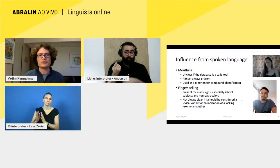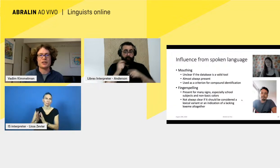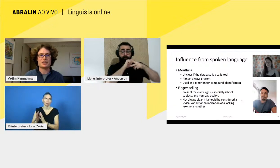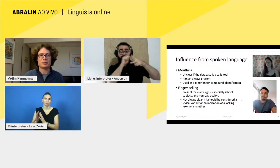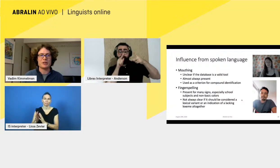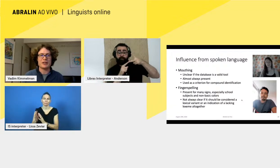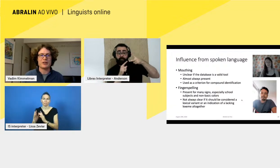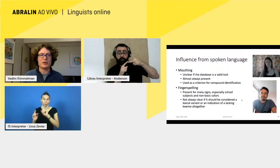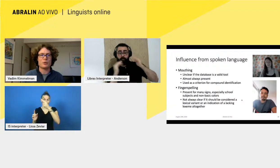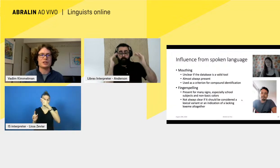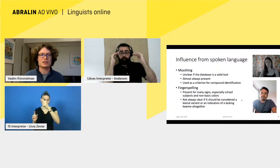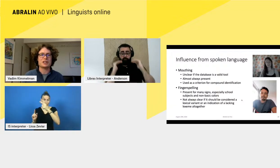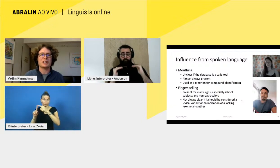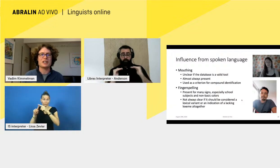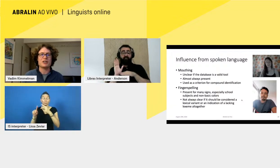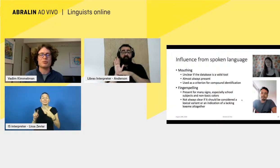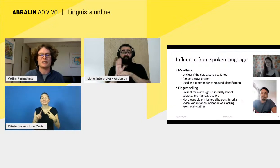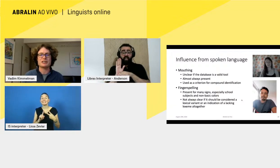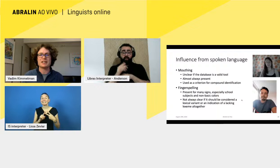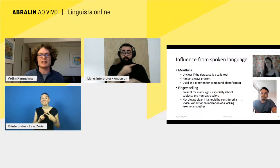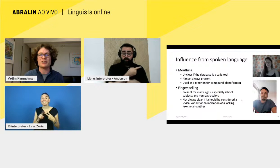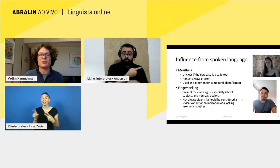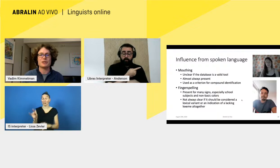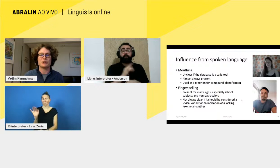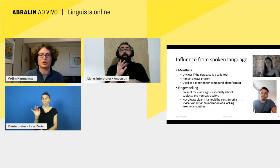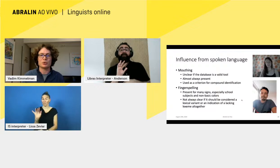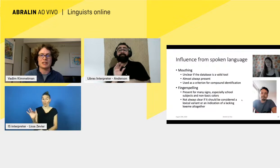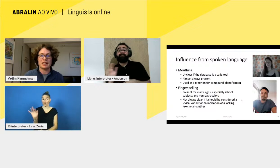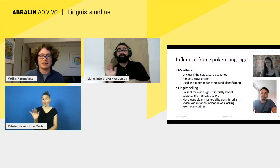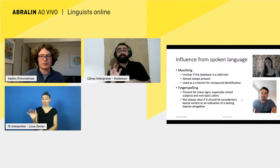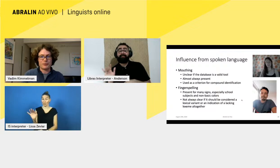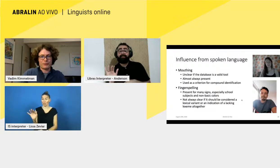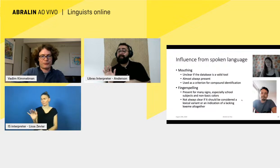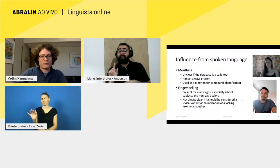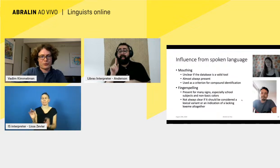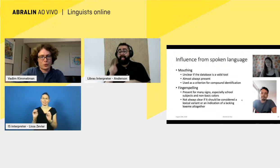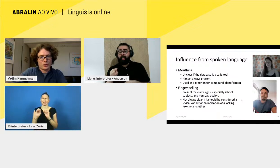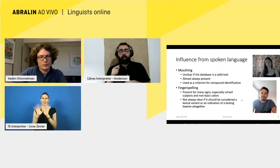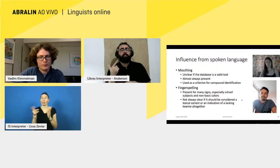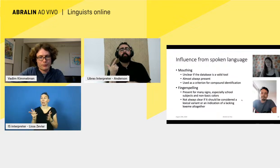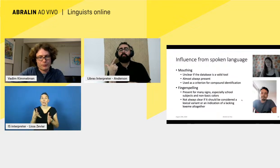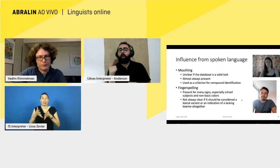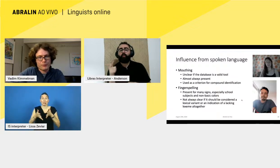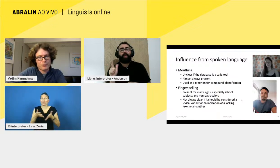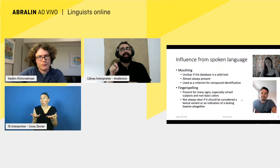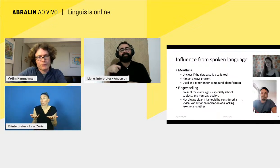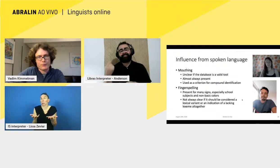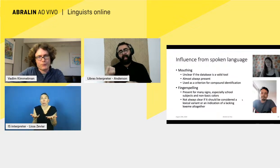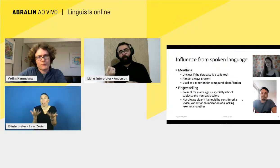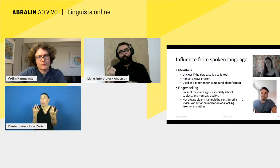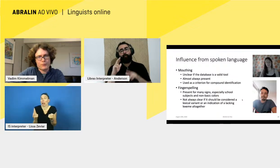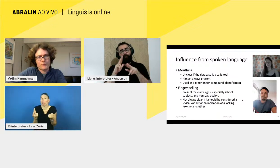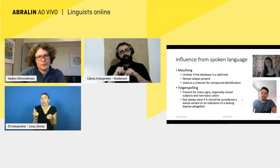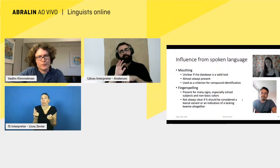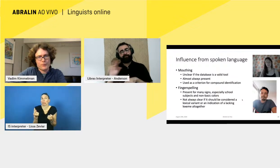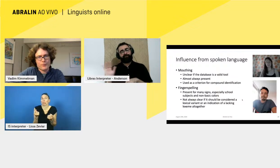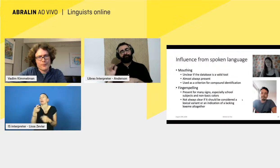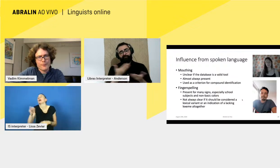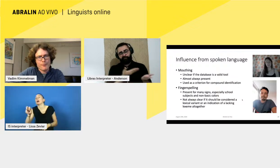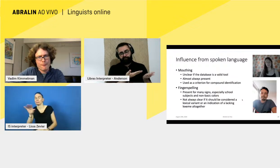will produce finger spelling, which clearly means that there is no sign. Okay.